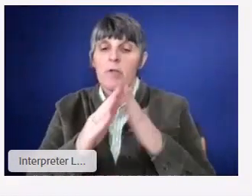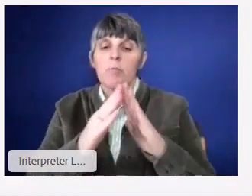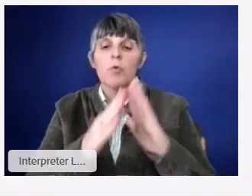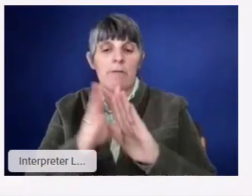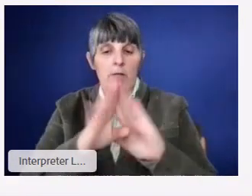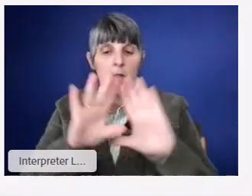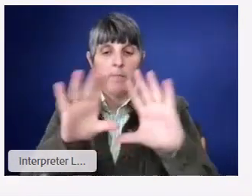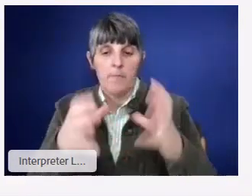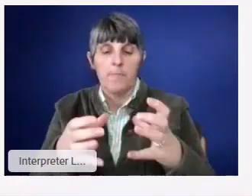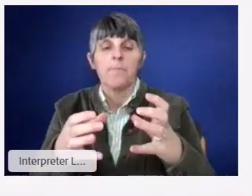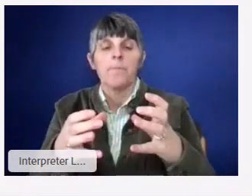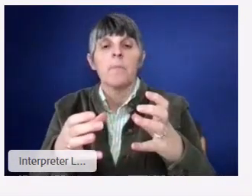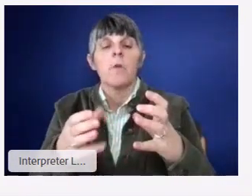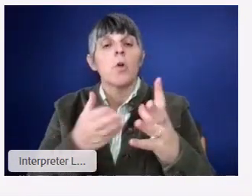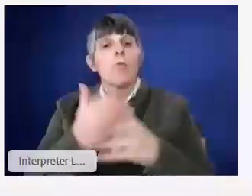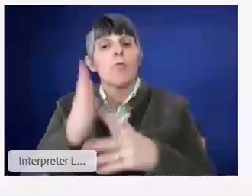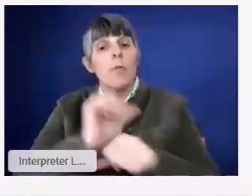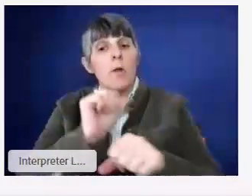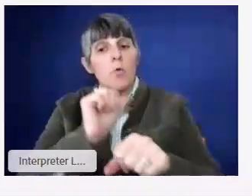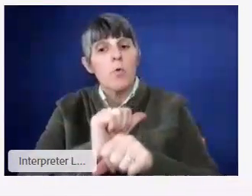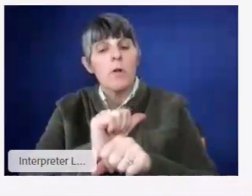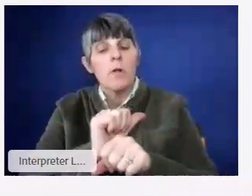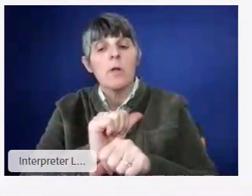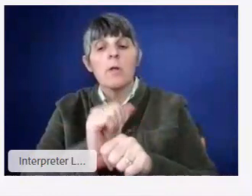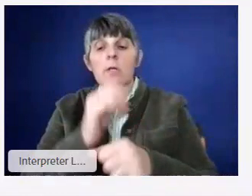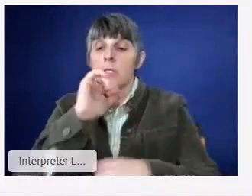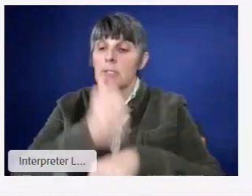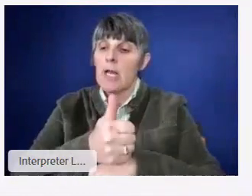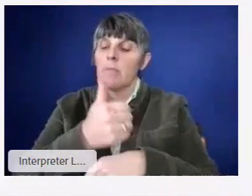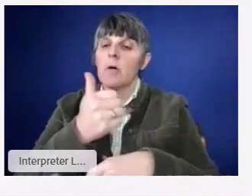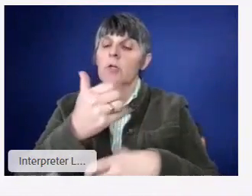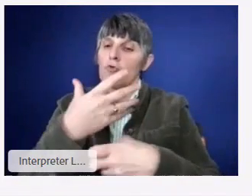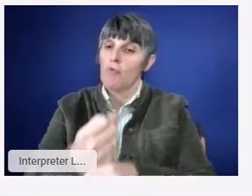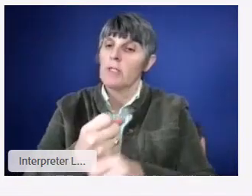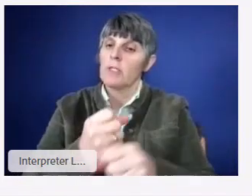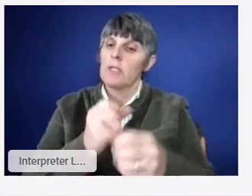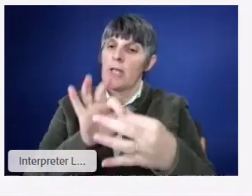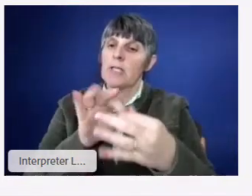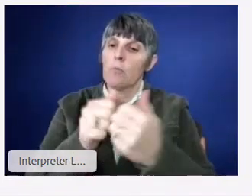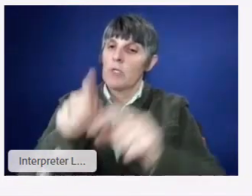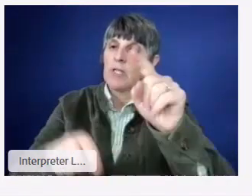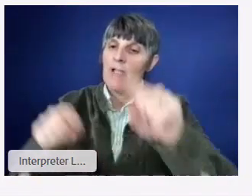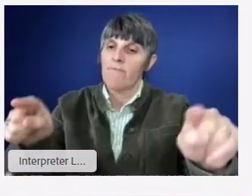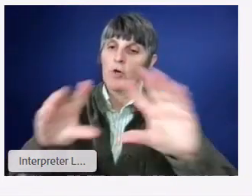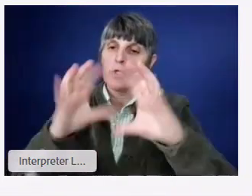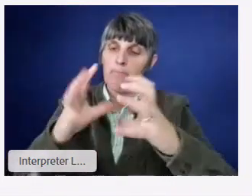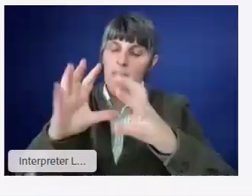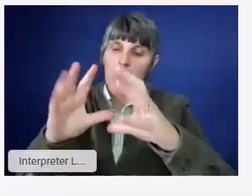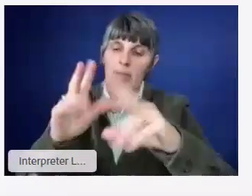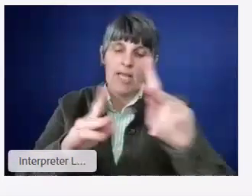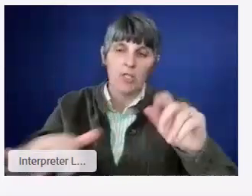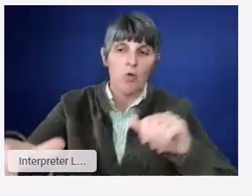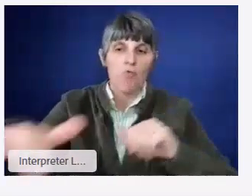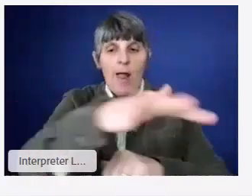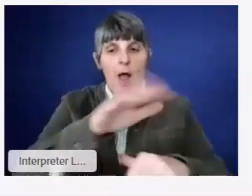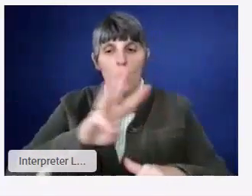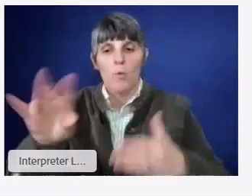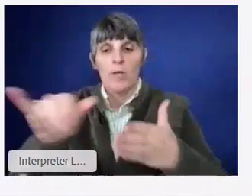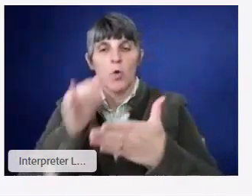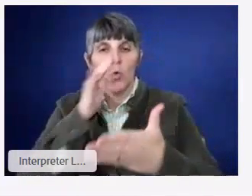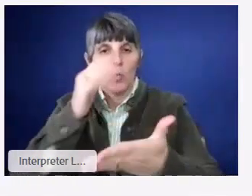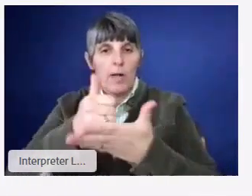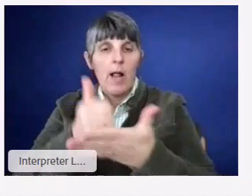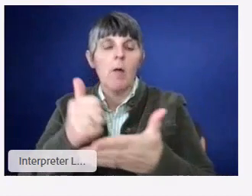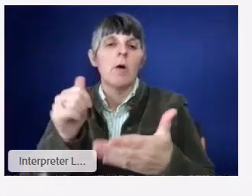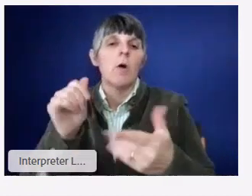corporation. Through their work, they've built a trust and relationships with diverse populations across the Western New York community and will be helping with both